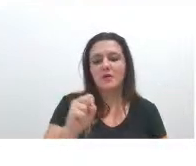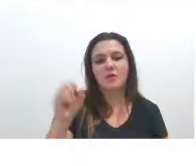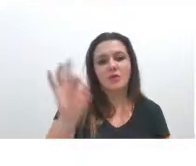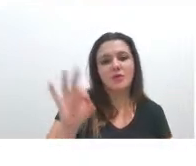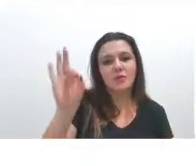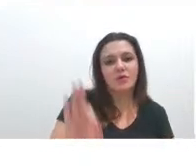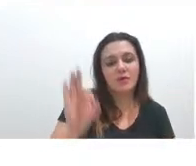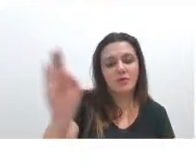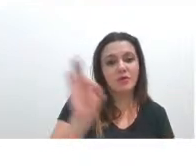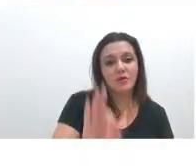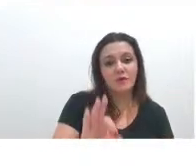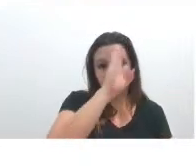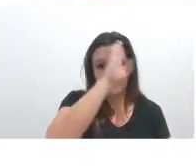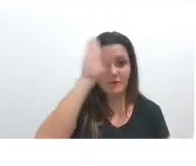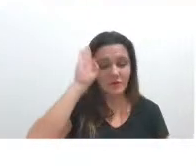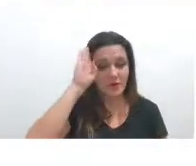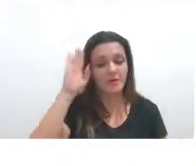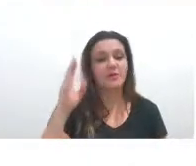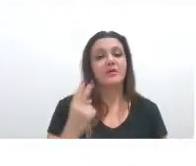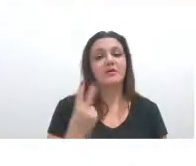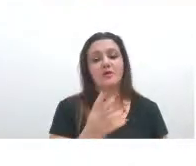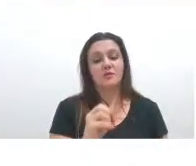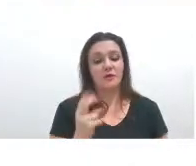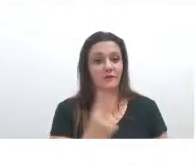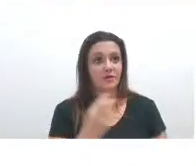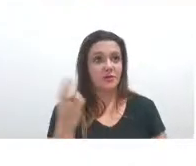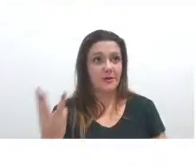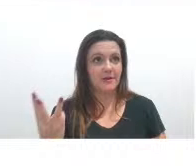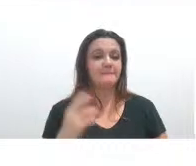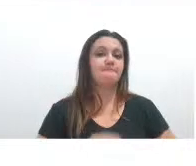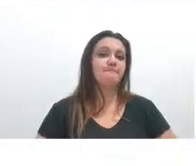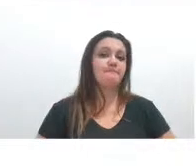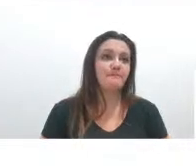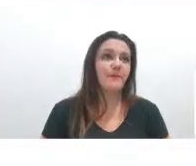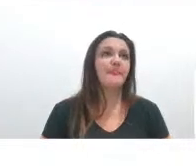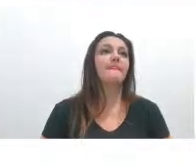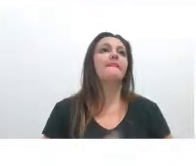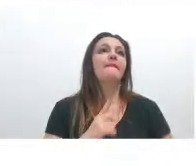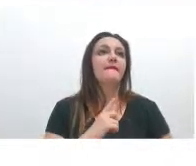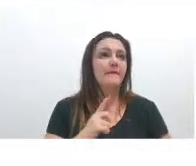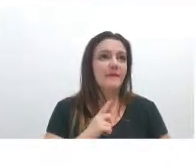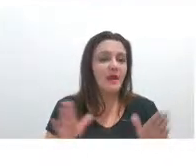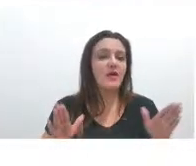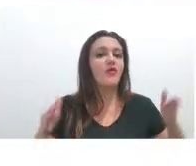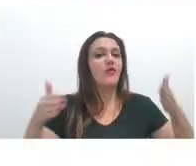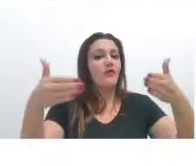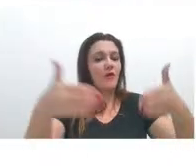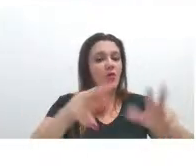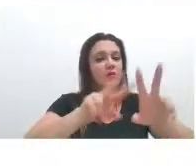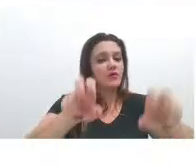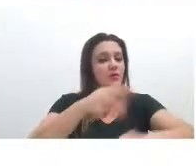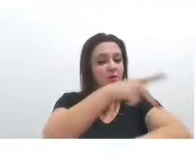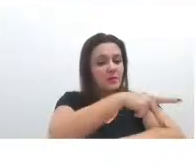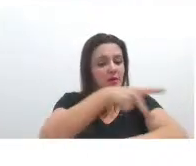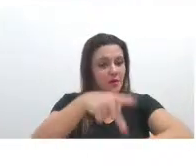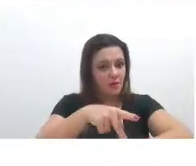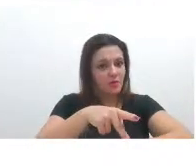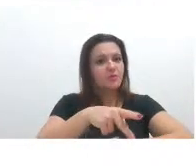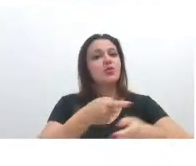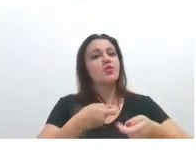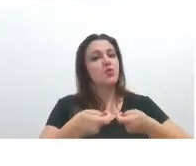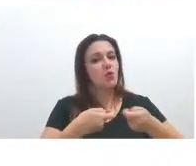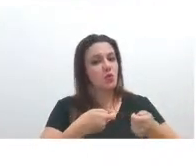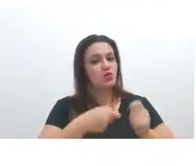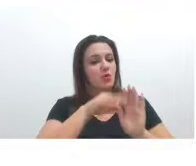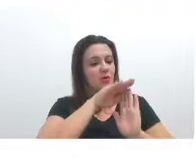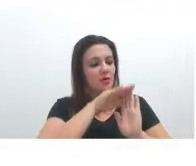in 2023. There has also been an increased focus on pedagogy and regulation as key areas of research, looking